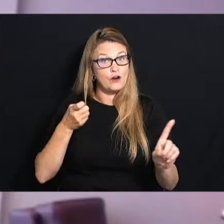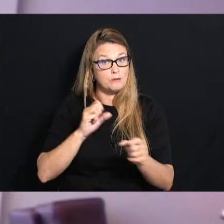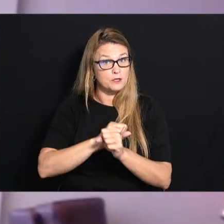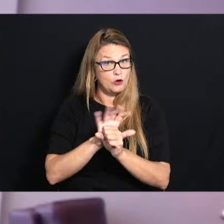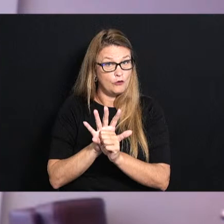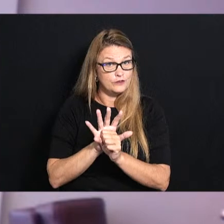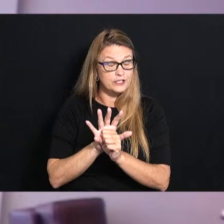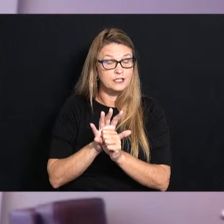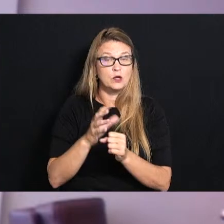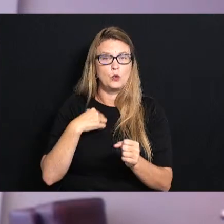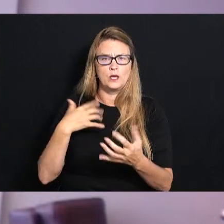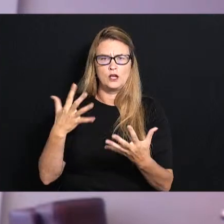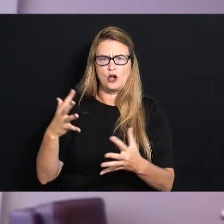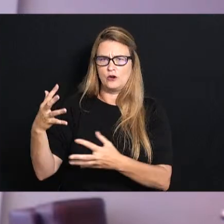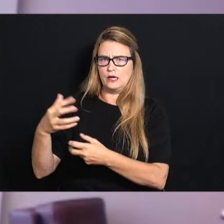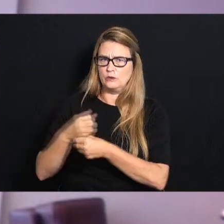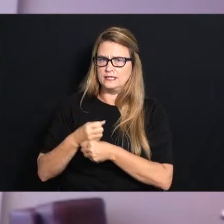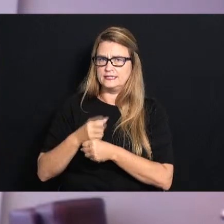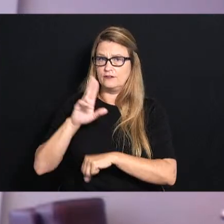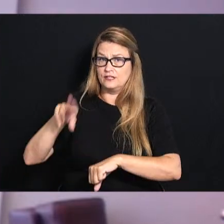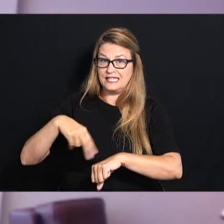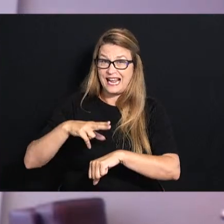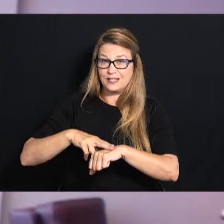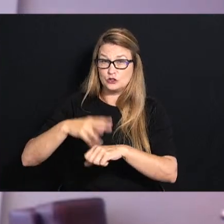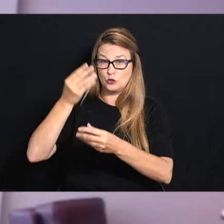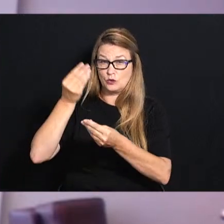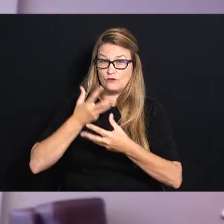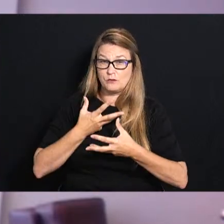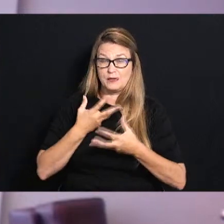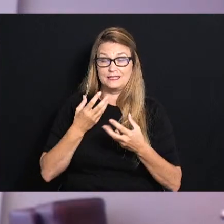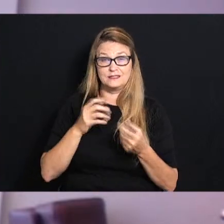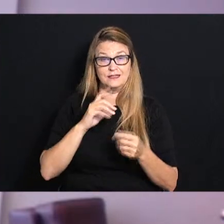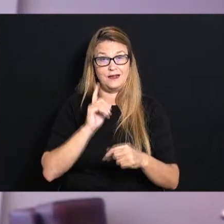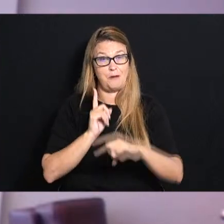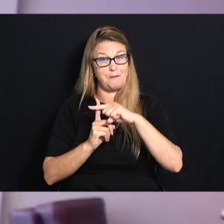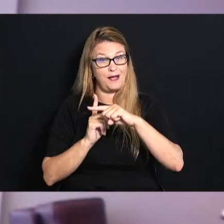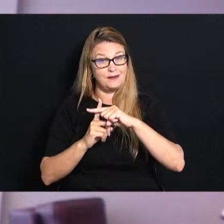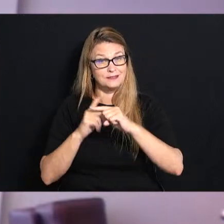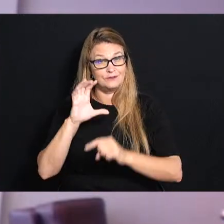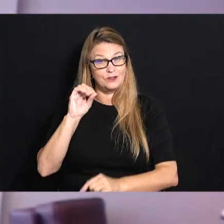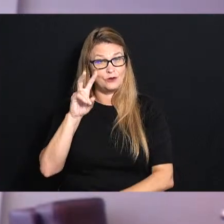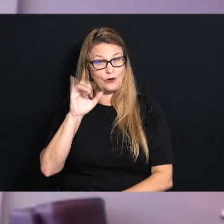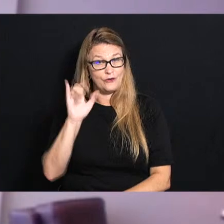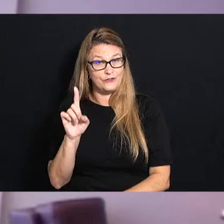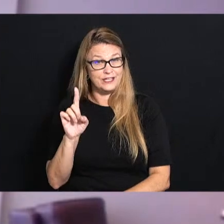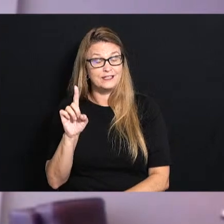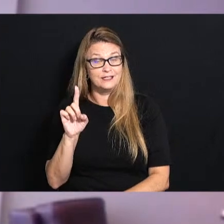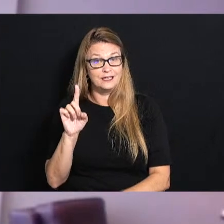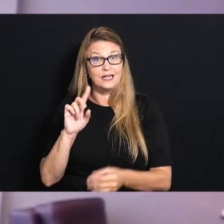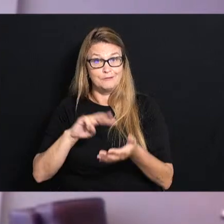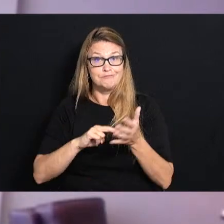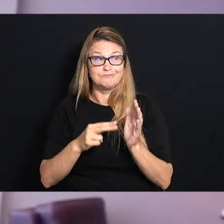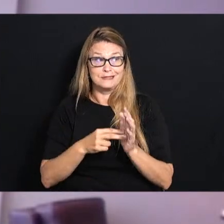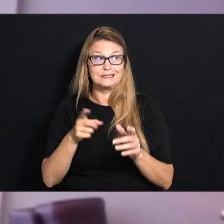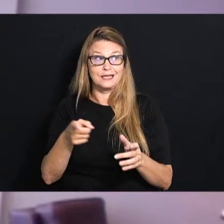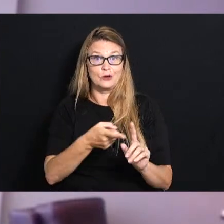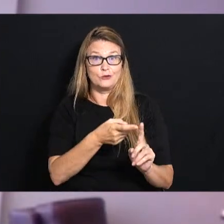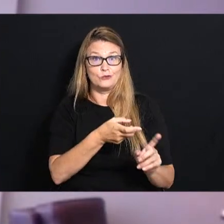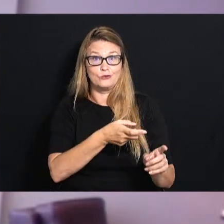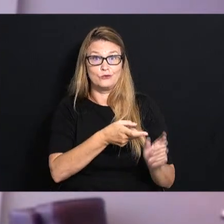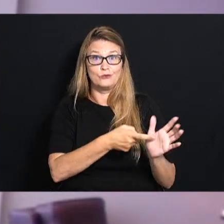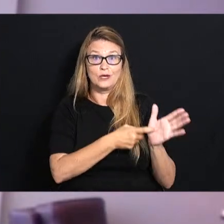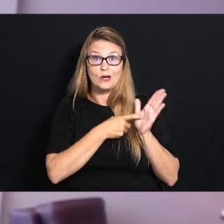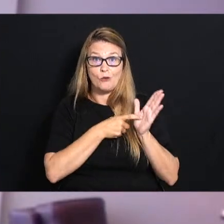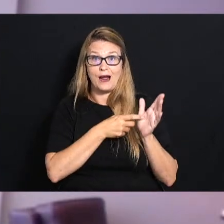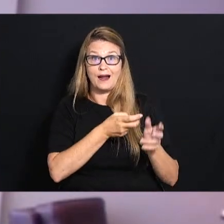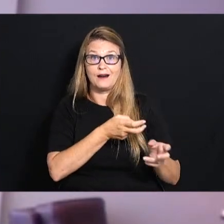seeing nationally an increased number of cases of COVID-19 that do require hospitalization in children,